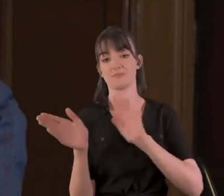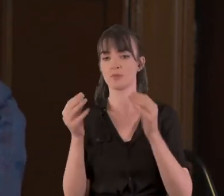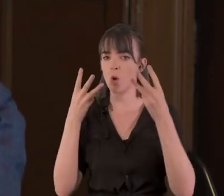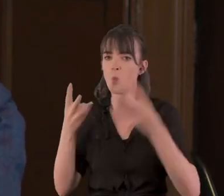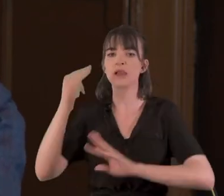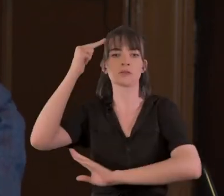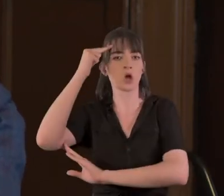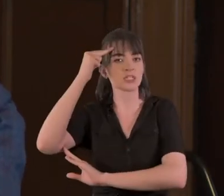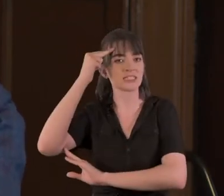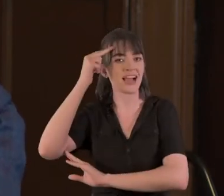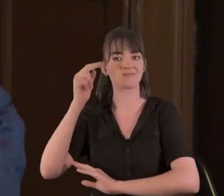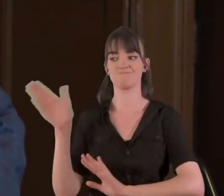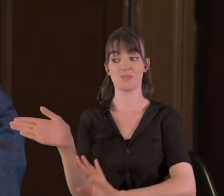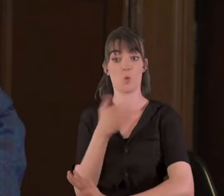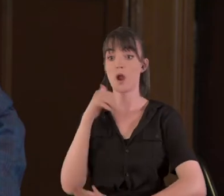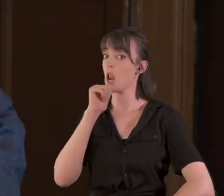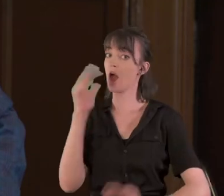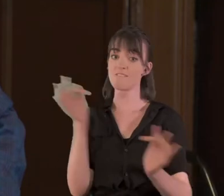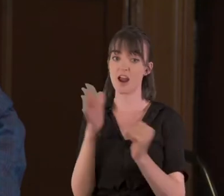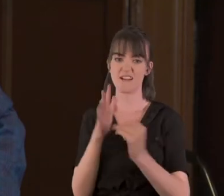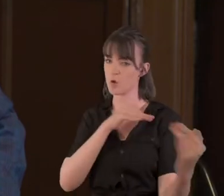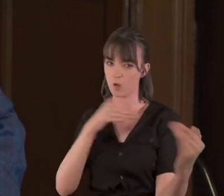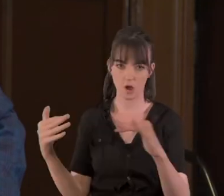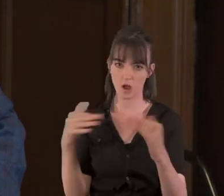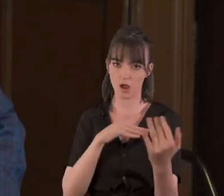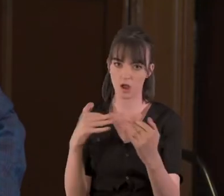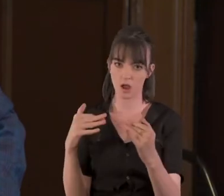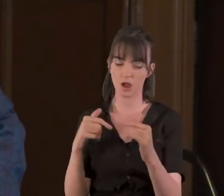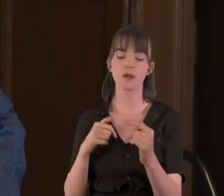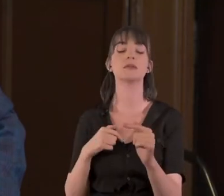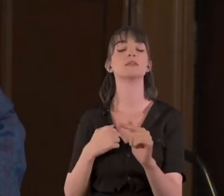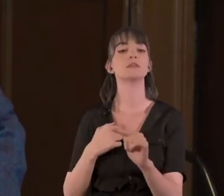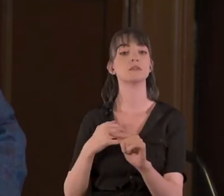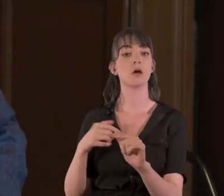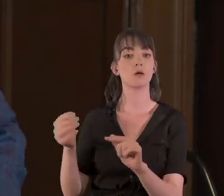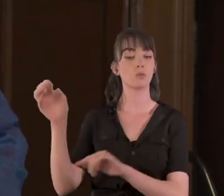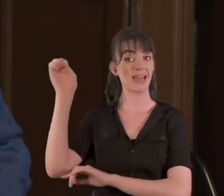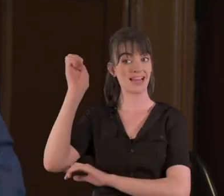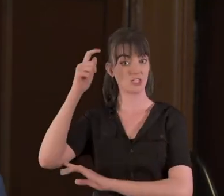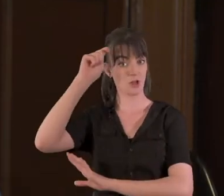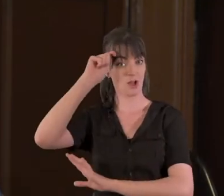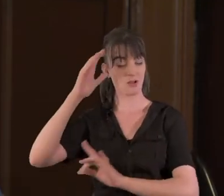like unrelenting war. So, you know, the British thought they'd gone a long way, but